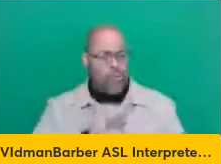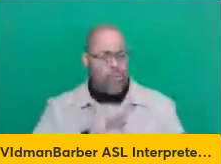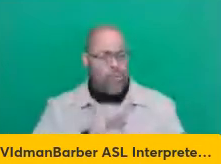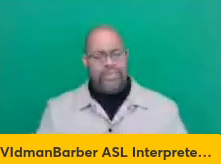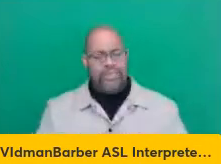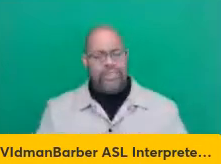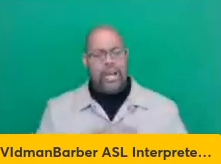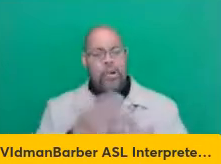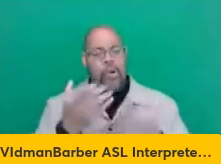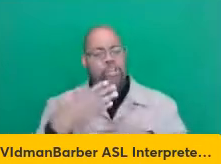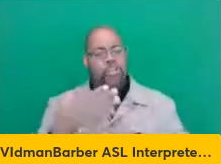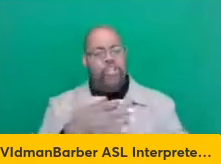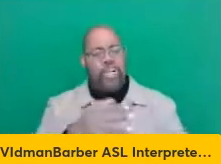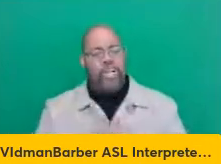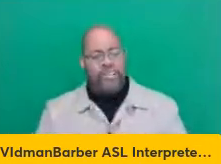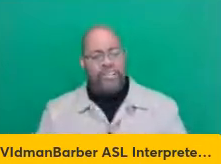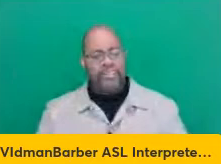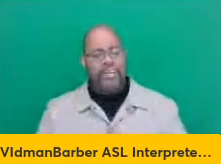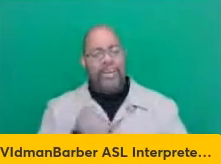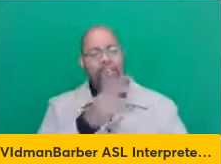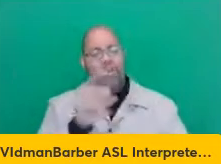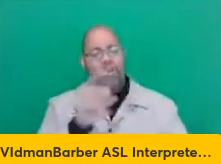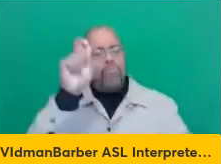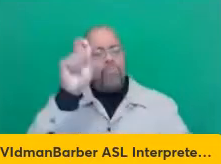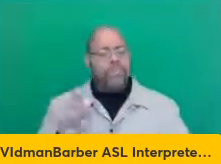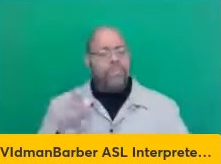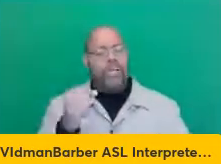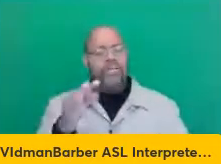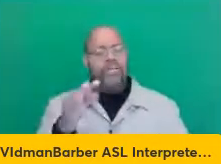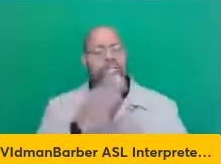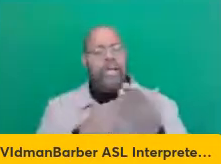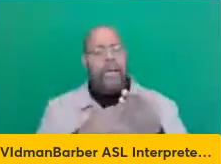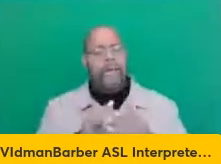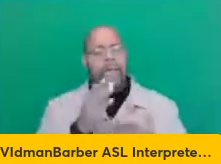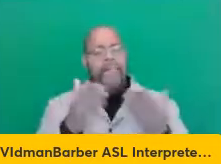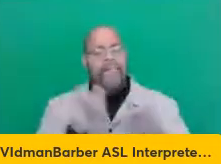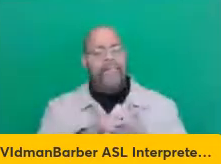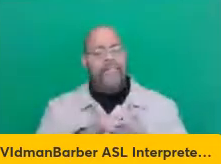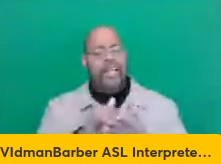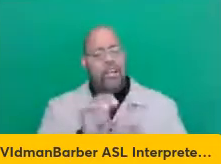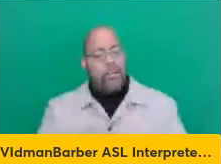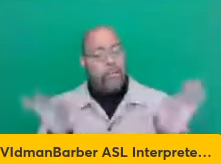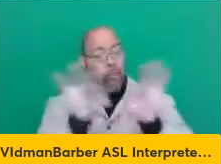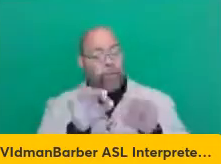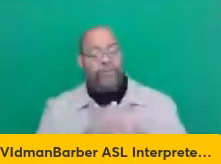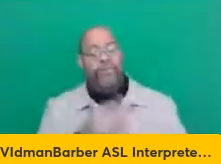I wanted to share a few bullets of some of the things that are critical